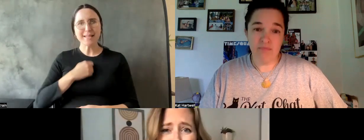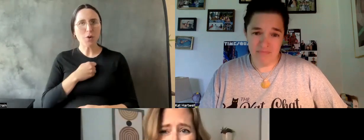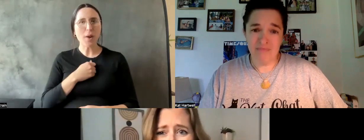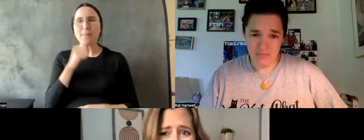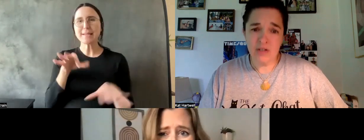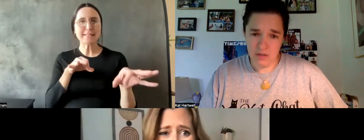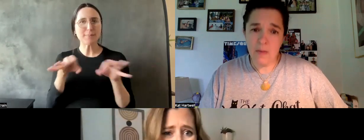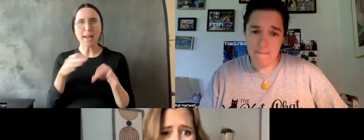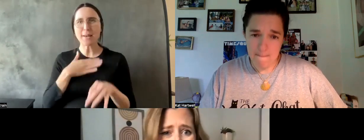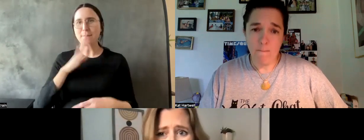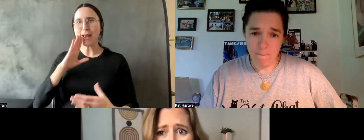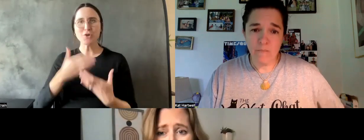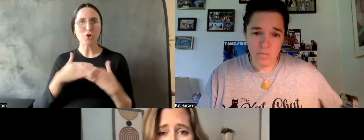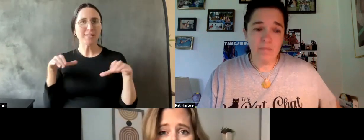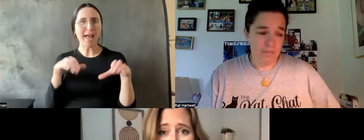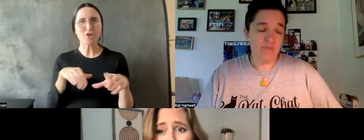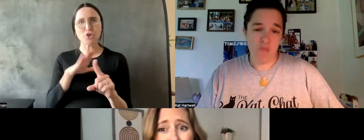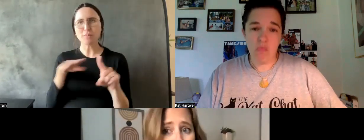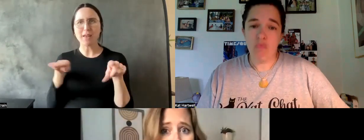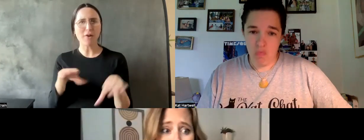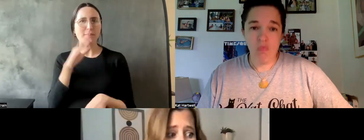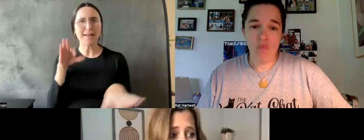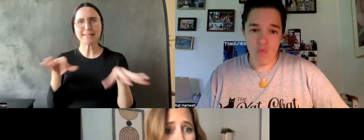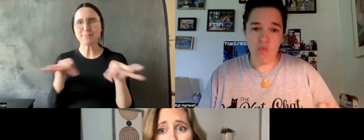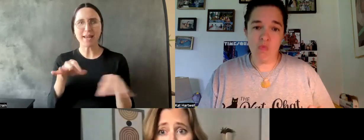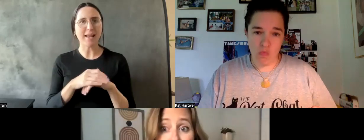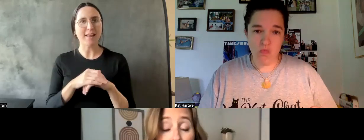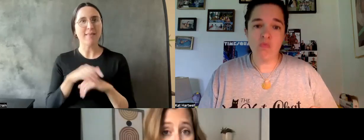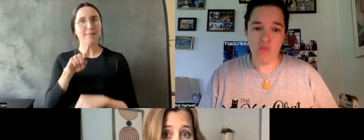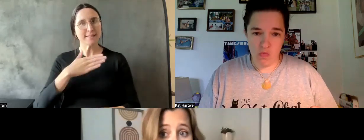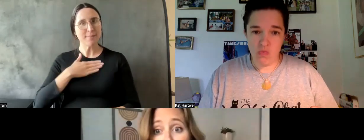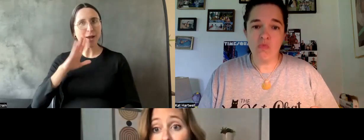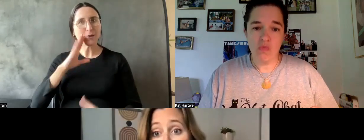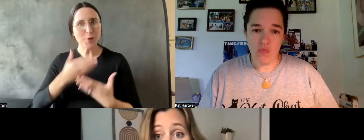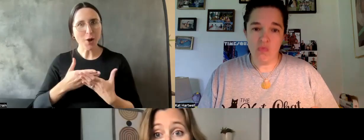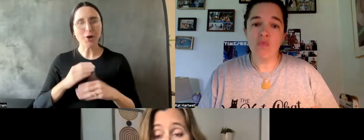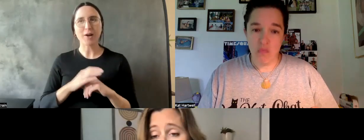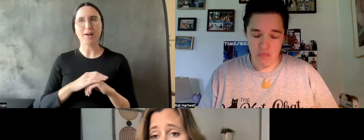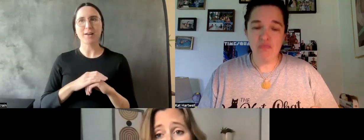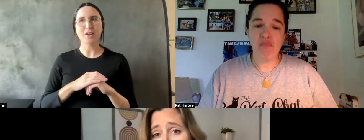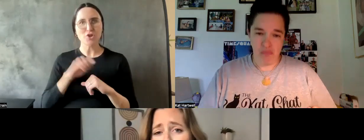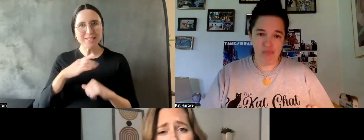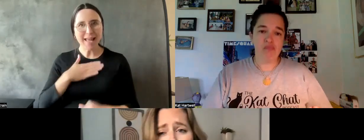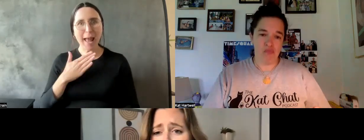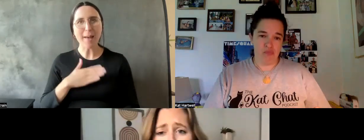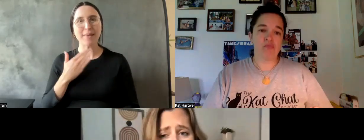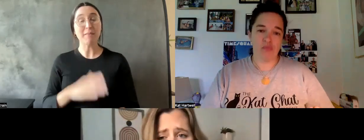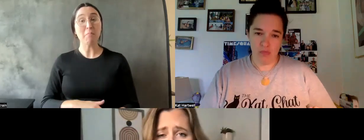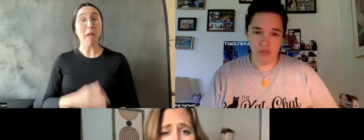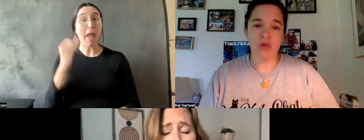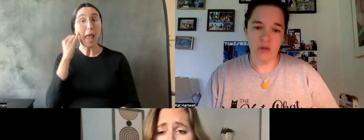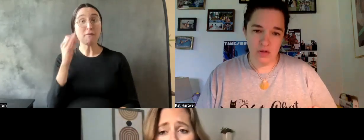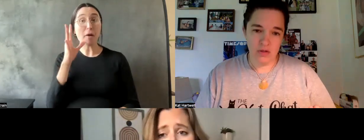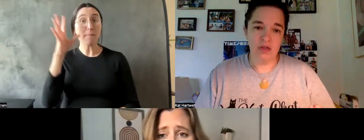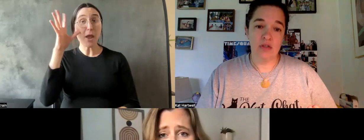this is what she likes to do. Like, if somebody has an issue or they have a question, they can come ask me, but I don't go up to her